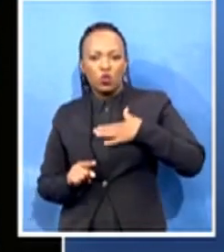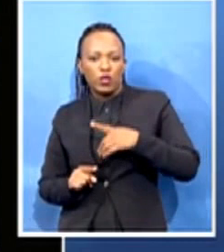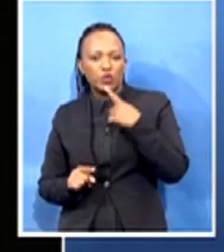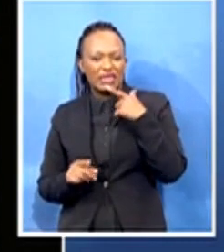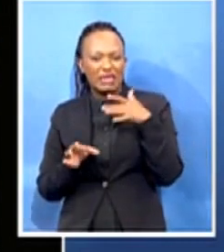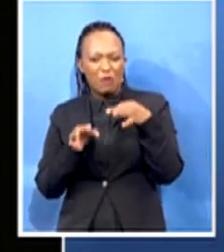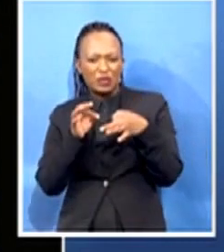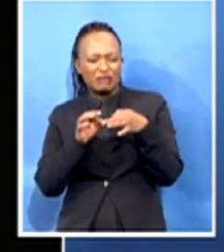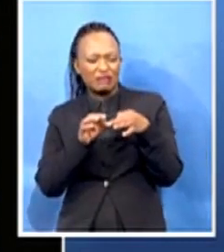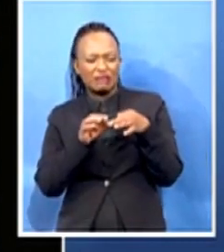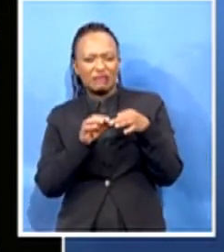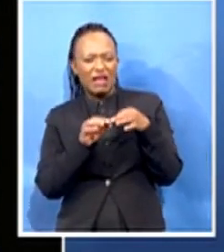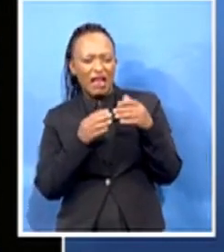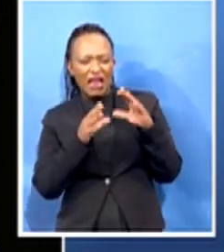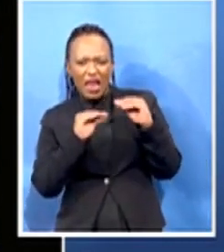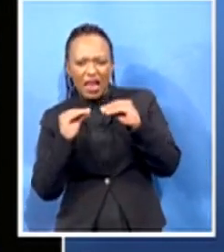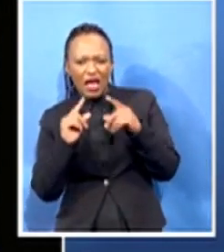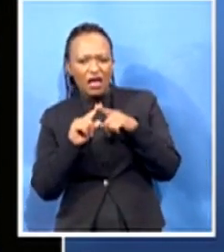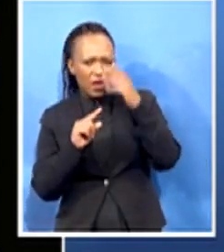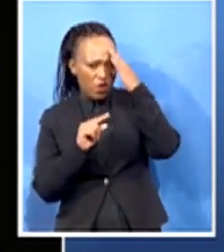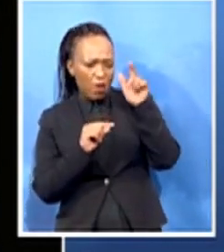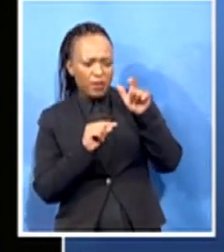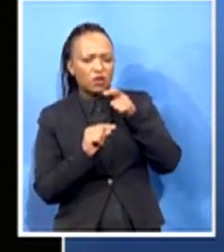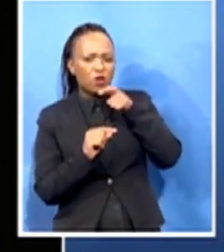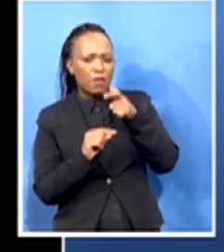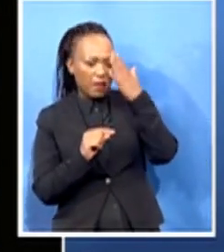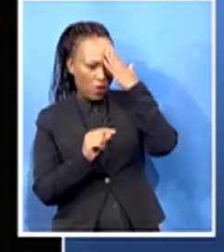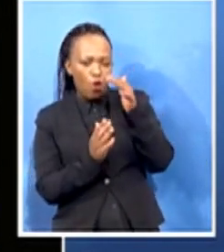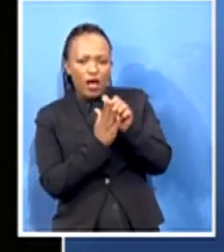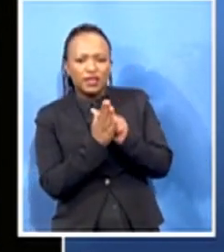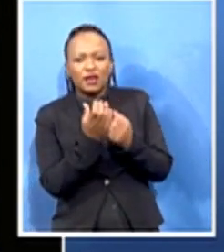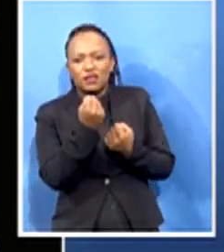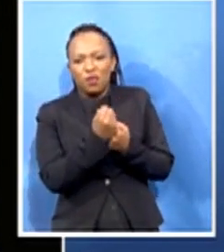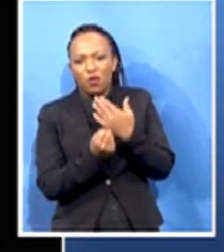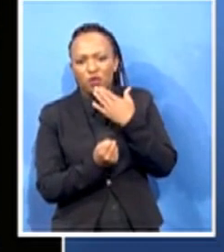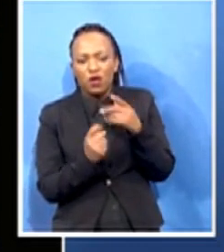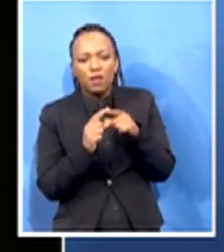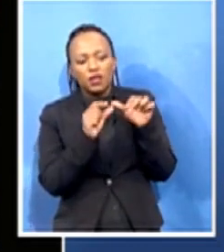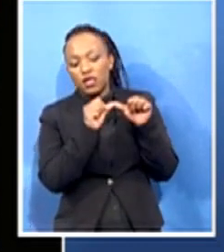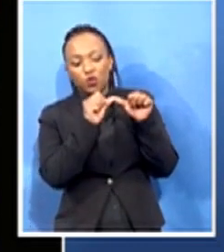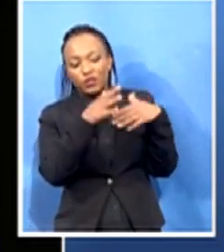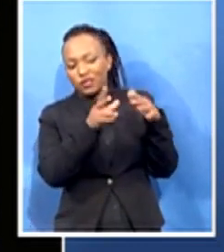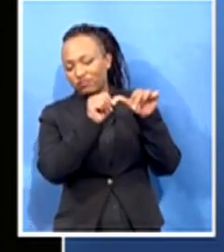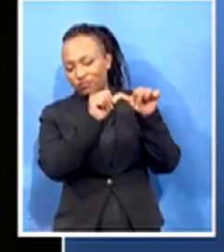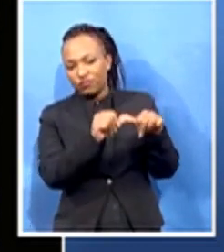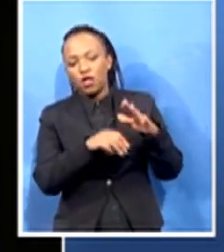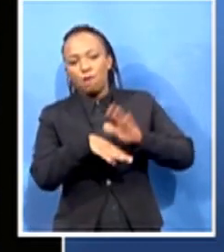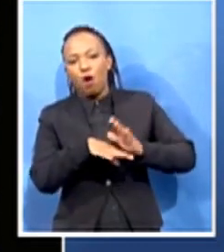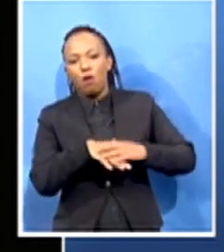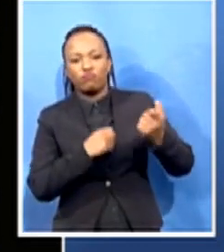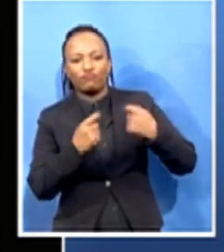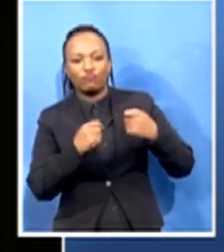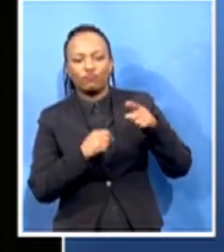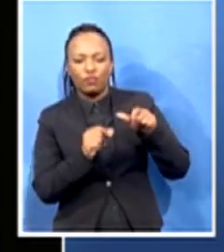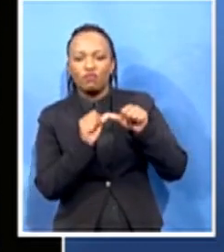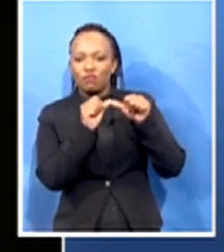I know which agenda is running. But he can continue. He can send other messages. Those who know the truth, they will also assess because